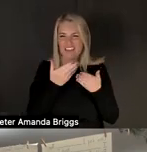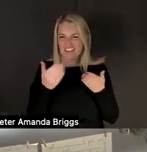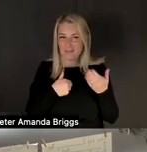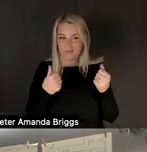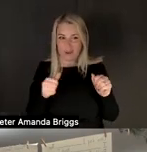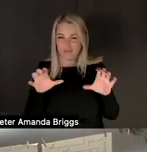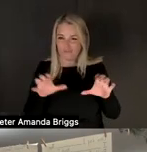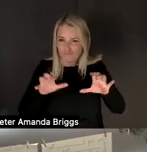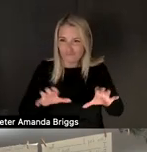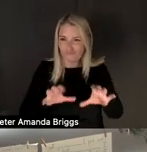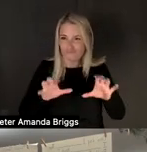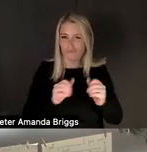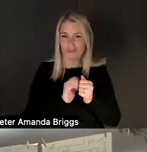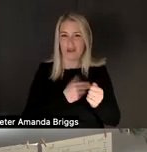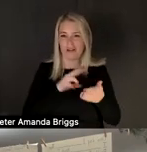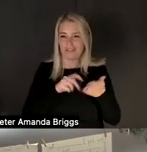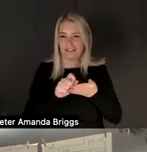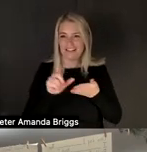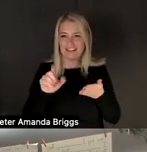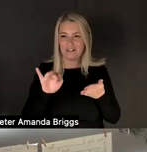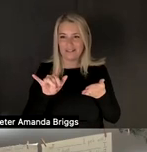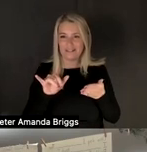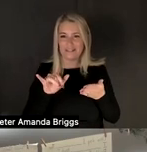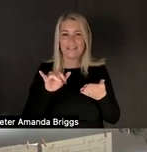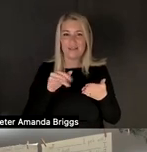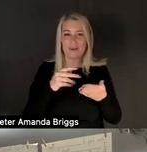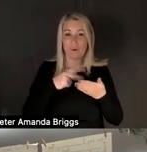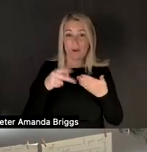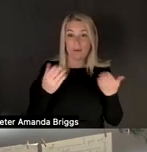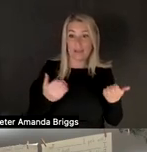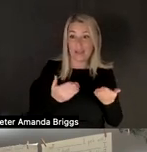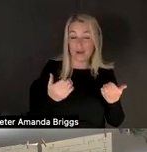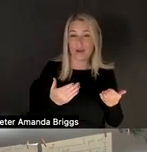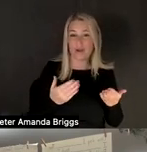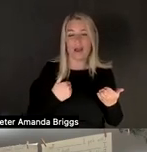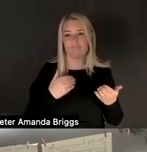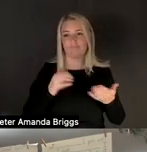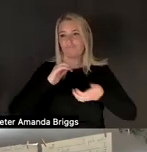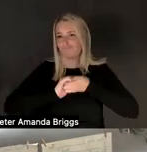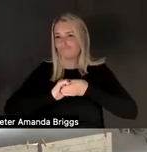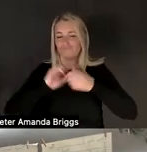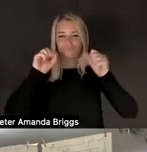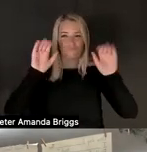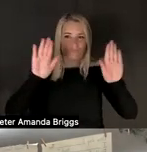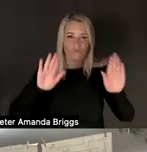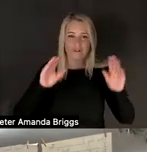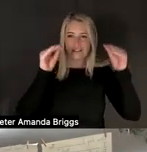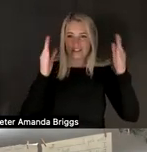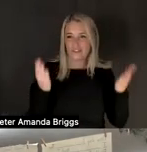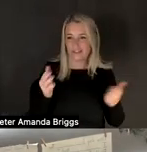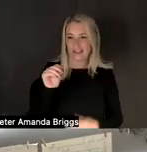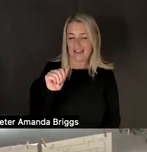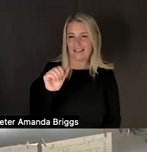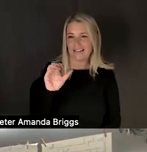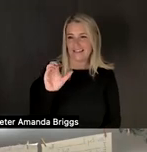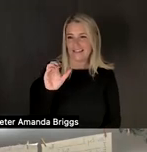And I'm lucky to partner with amazing teachers like we have at AEA. And they're here to help me today because